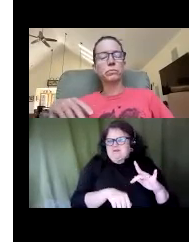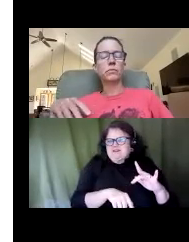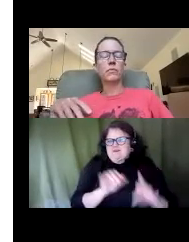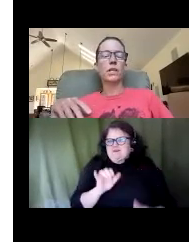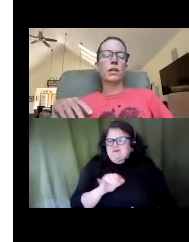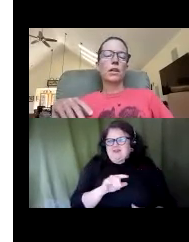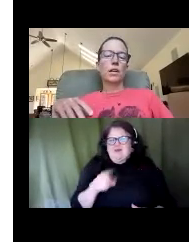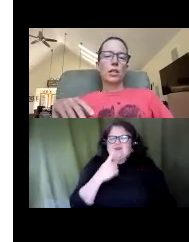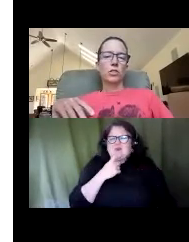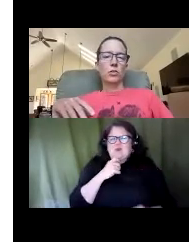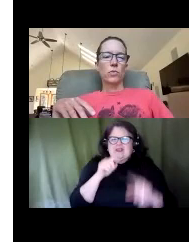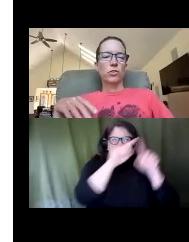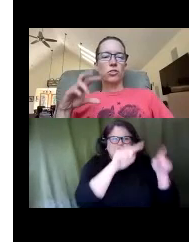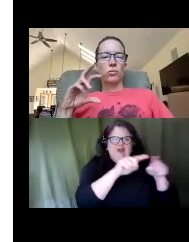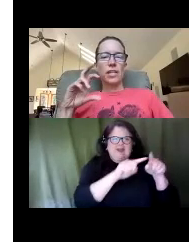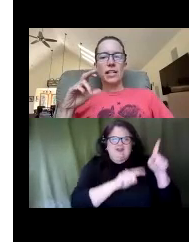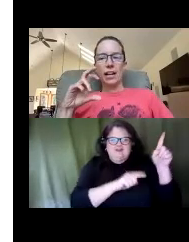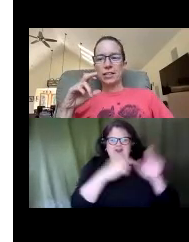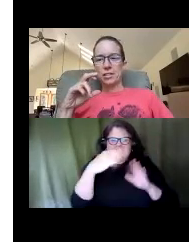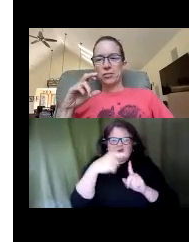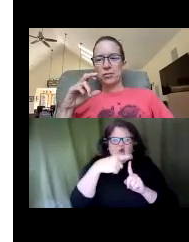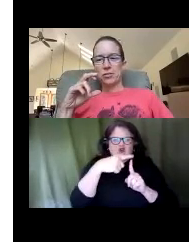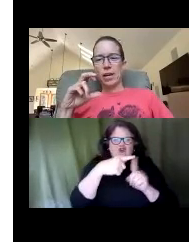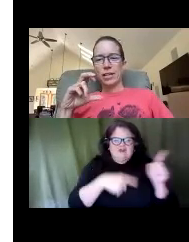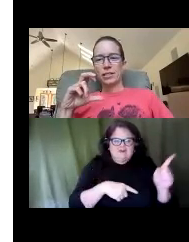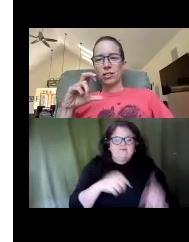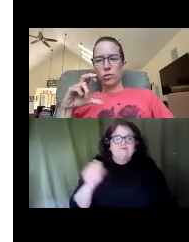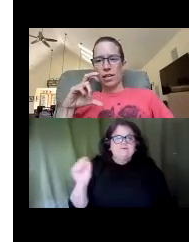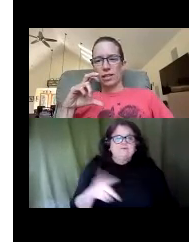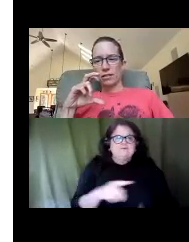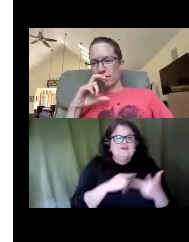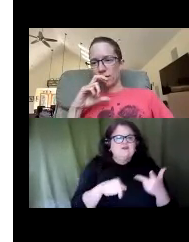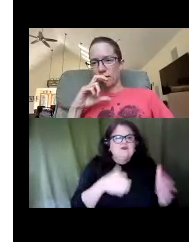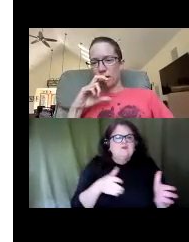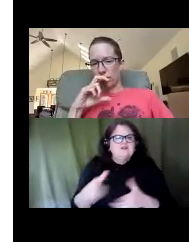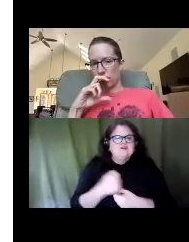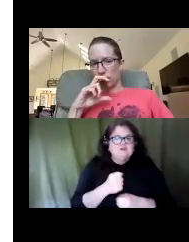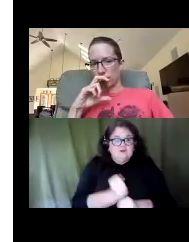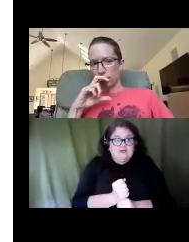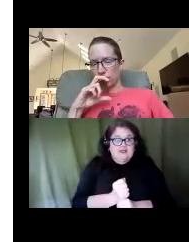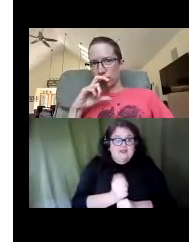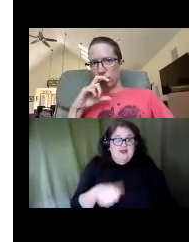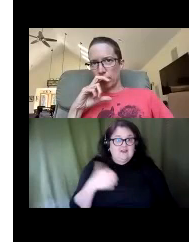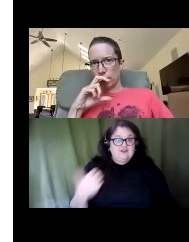them. So there's three kinds of ways to create